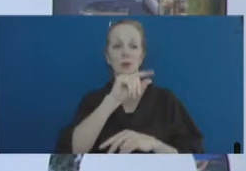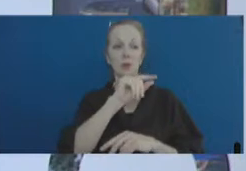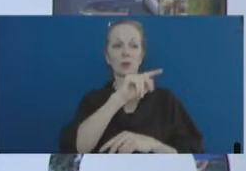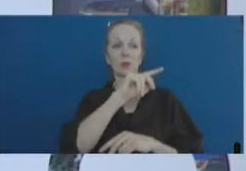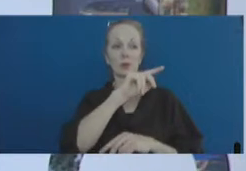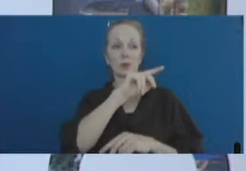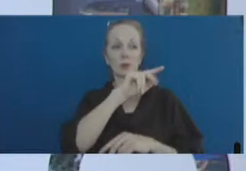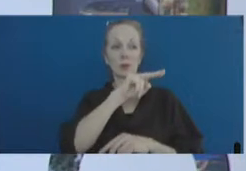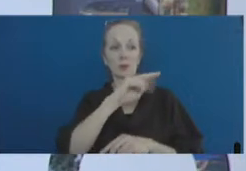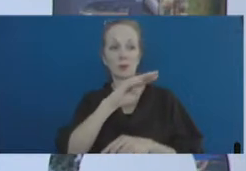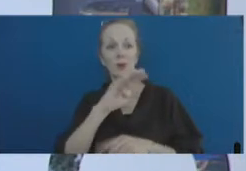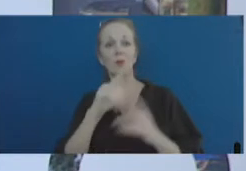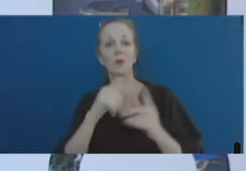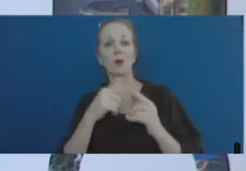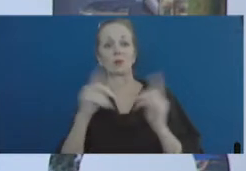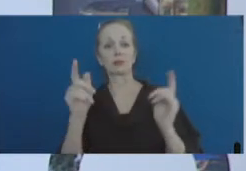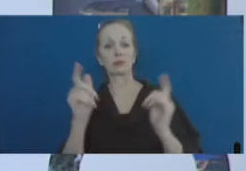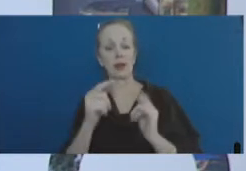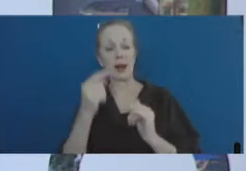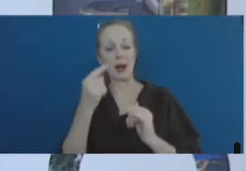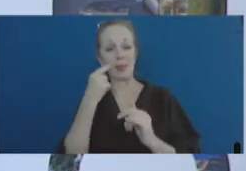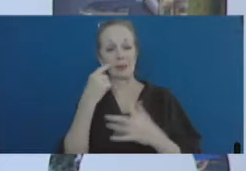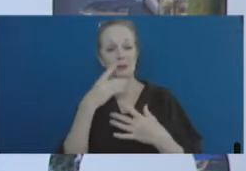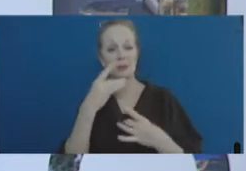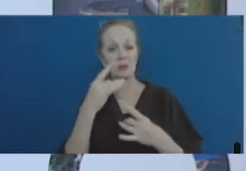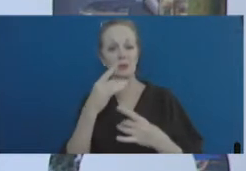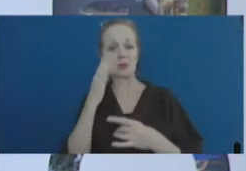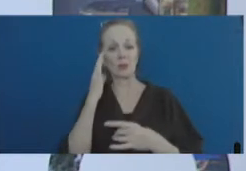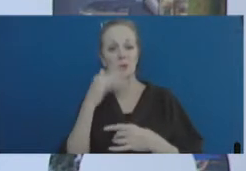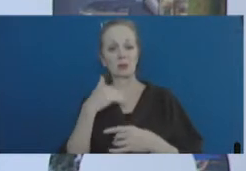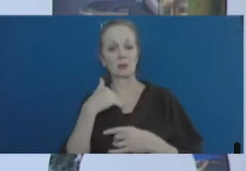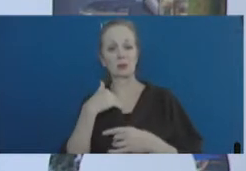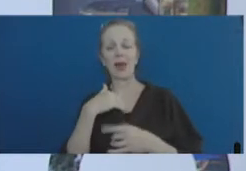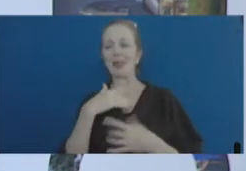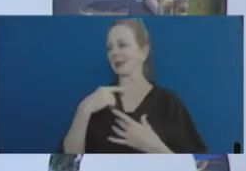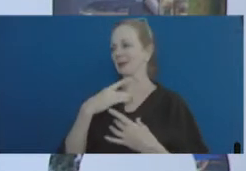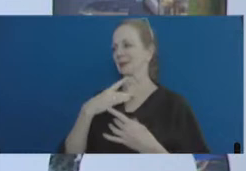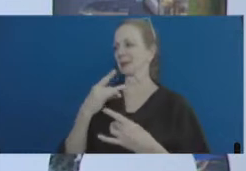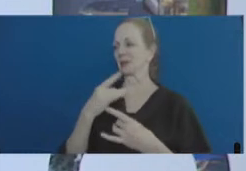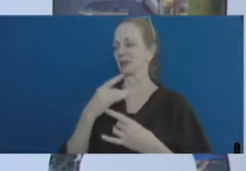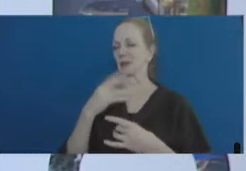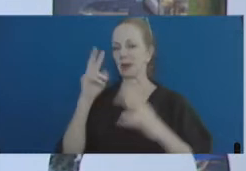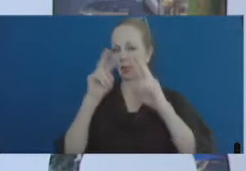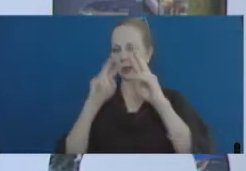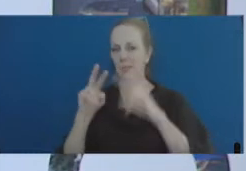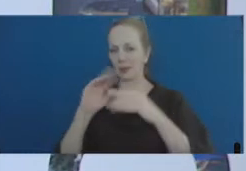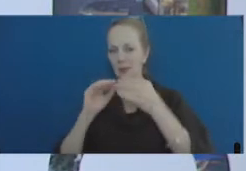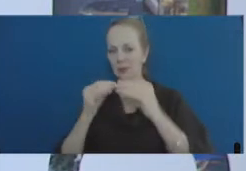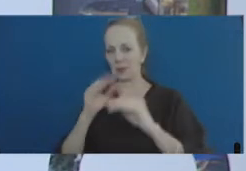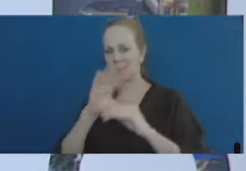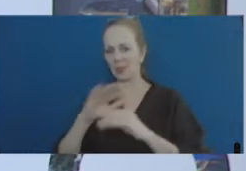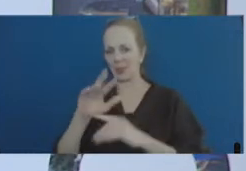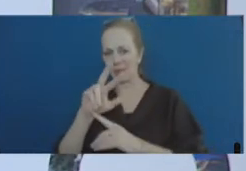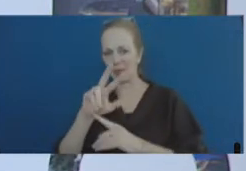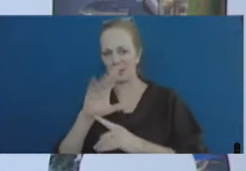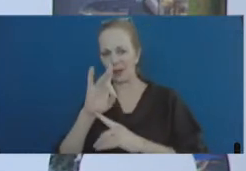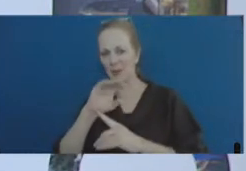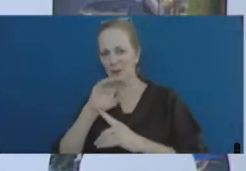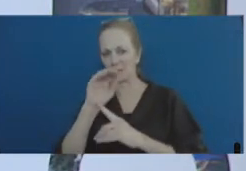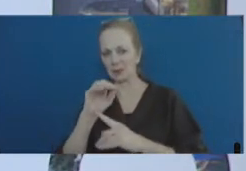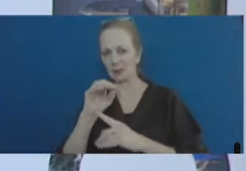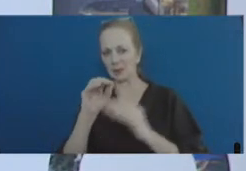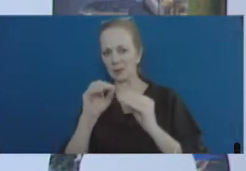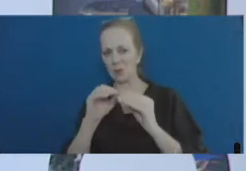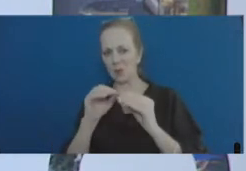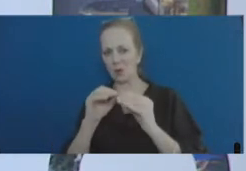back down. Okay. I also think it's interesting that if you look at the numbers now, it's about 38% more expensive still to